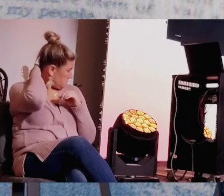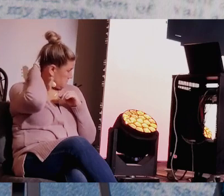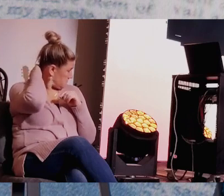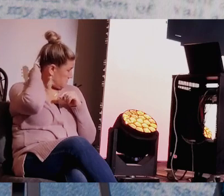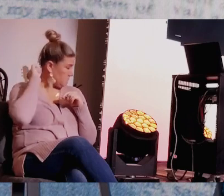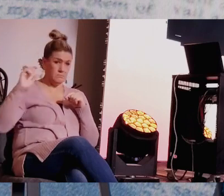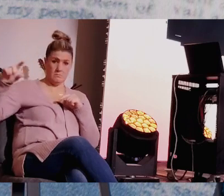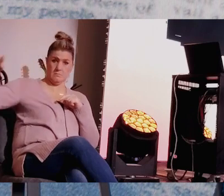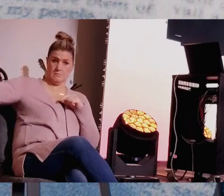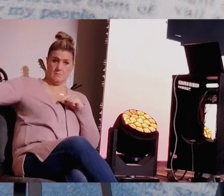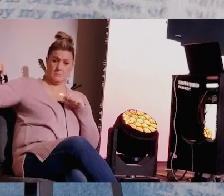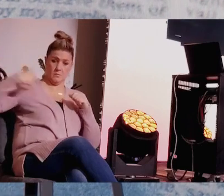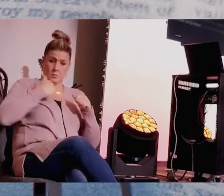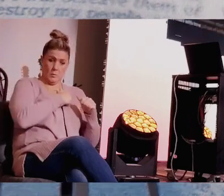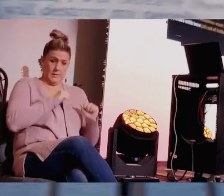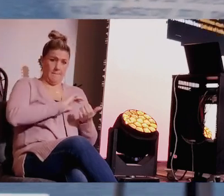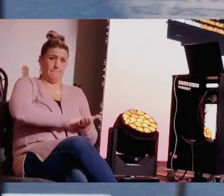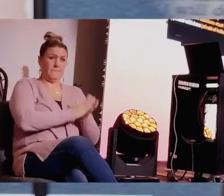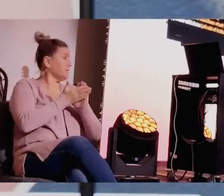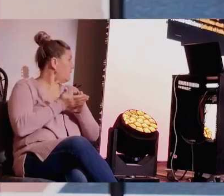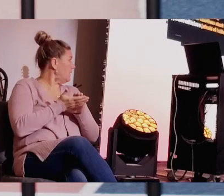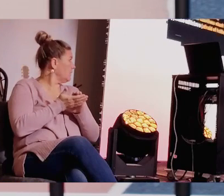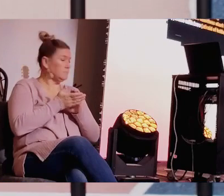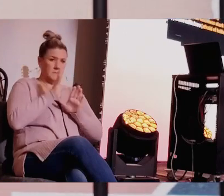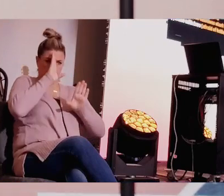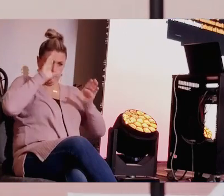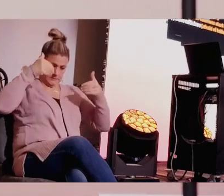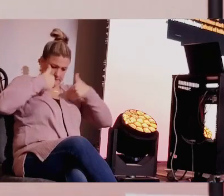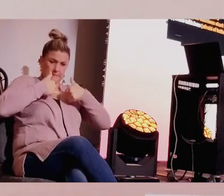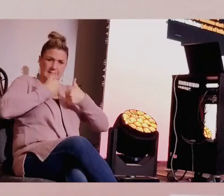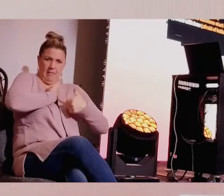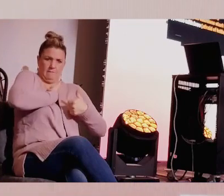Is on this side, sometimes we can become self-focused.